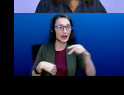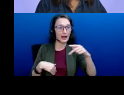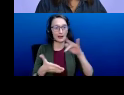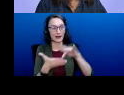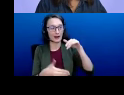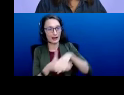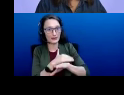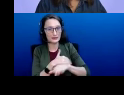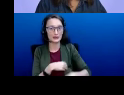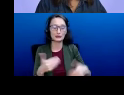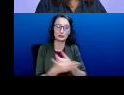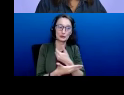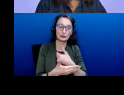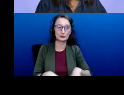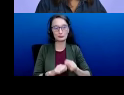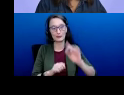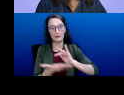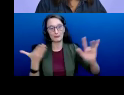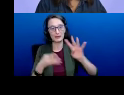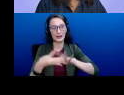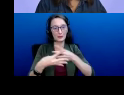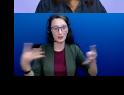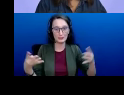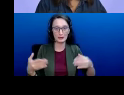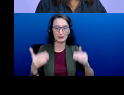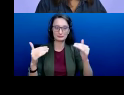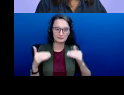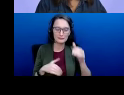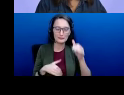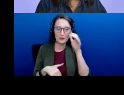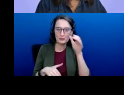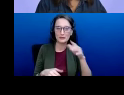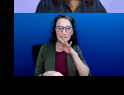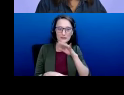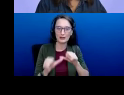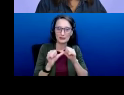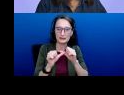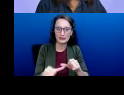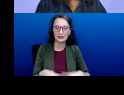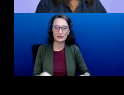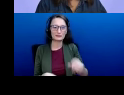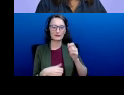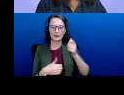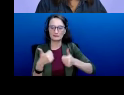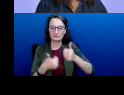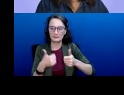blank workbook. Canvas dashboard, account button, courses button, math, JAWS, and Braille heading level